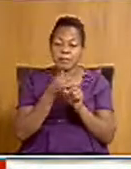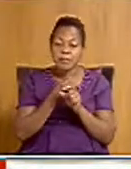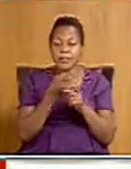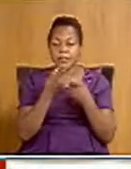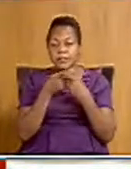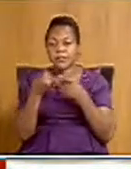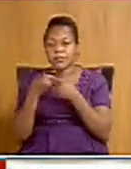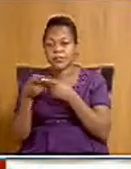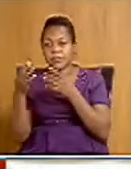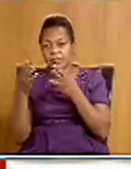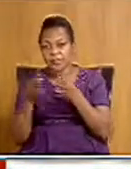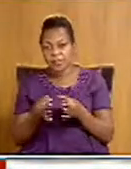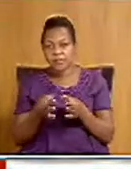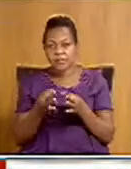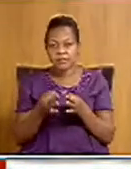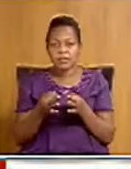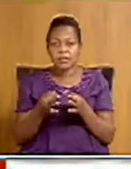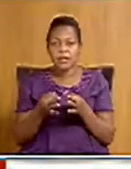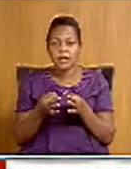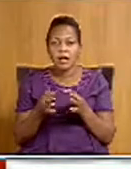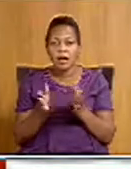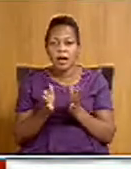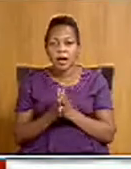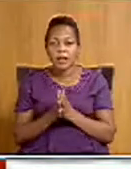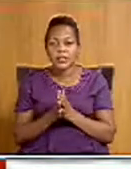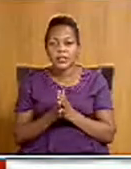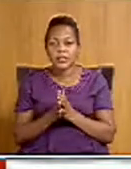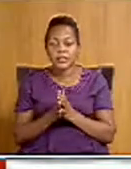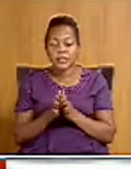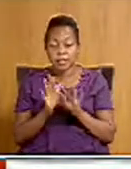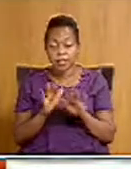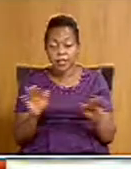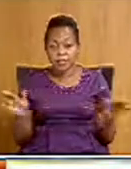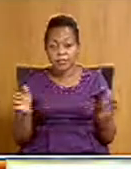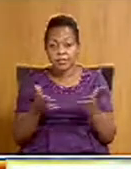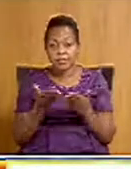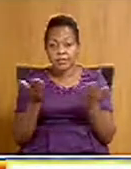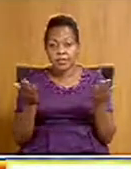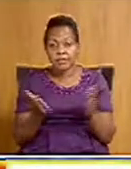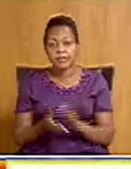products that the internal market is not enough.